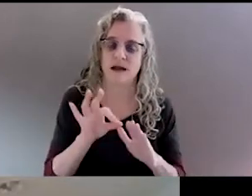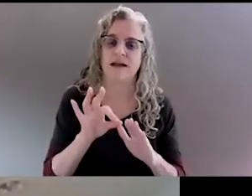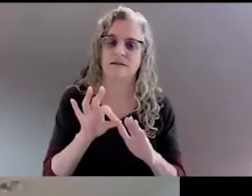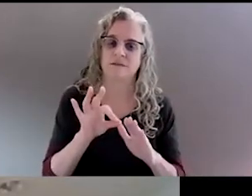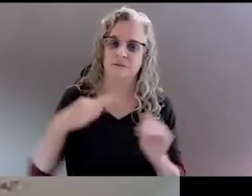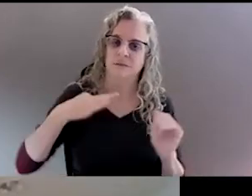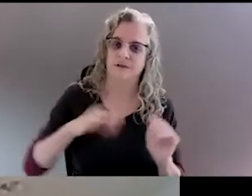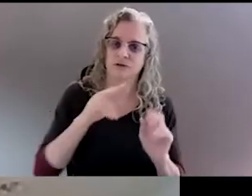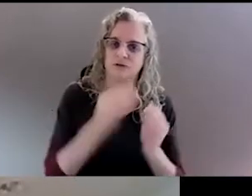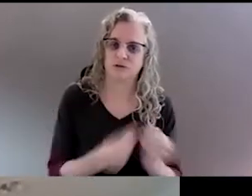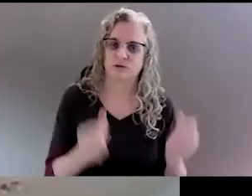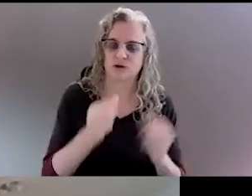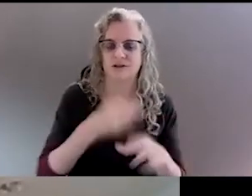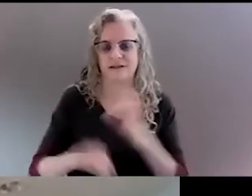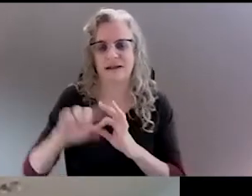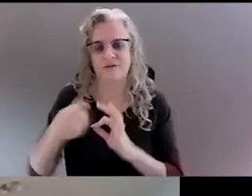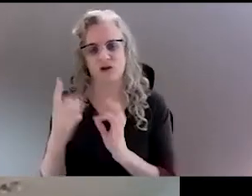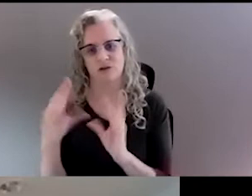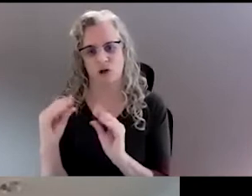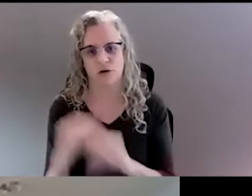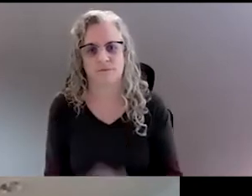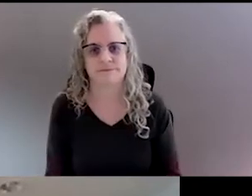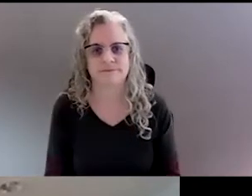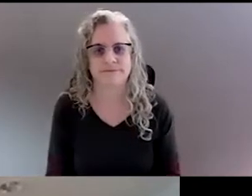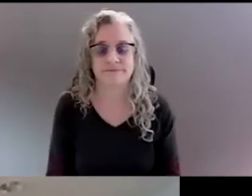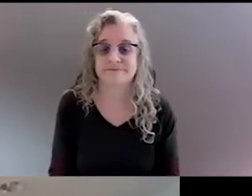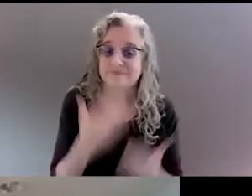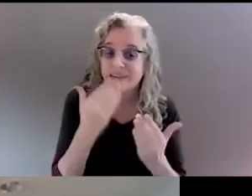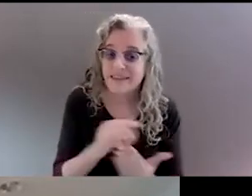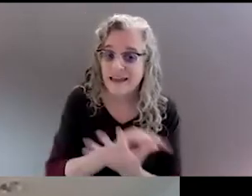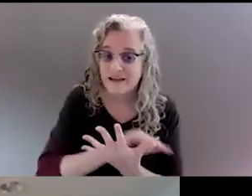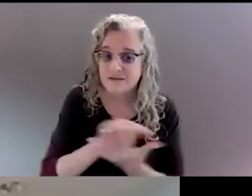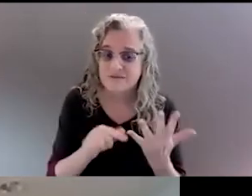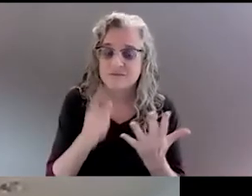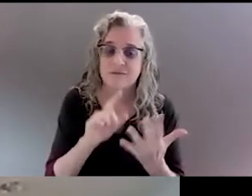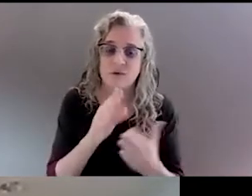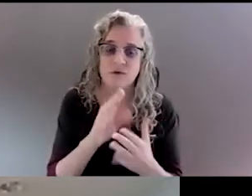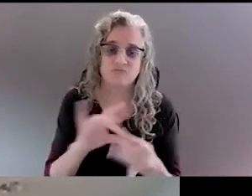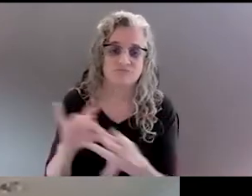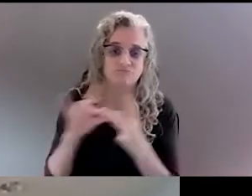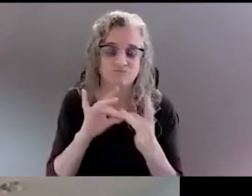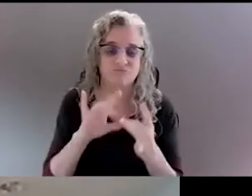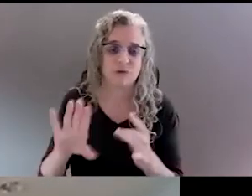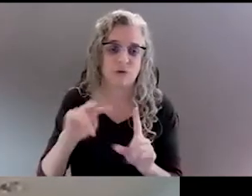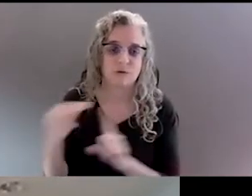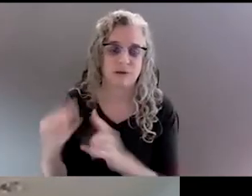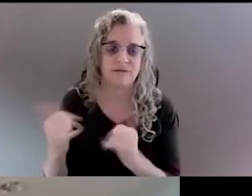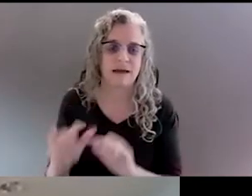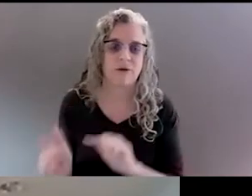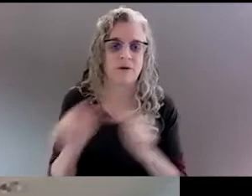Thank you so much, each of you, from sharing your perspectives. I'm going to turn things over again to